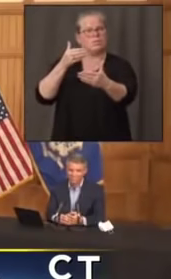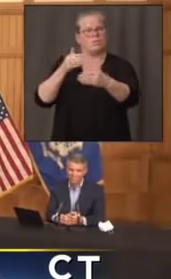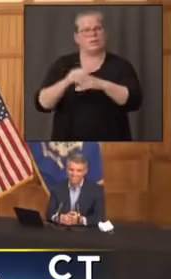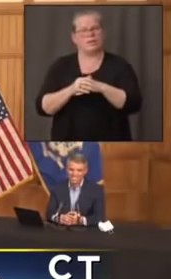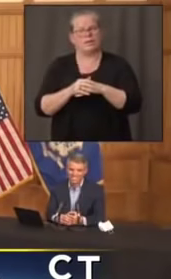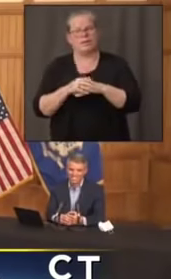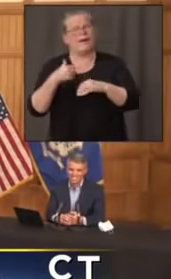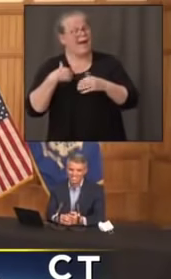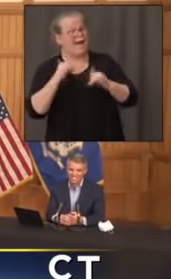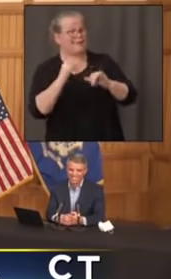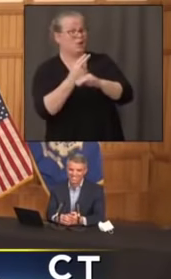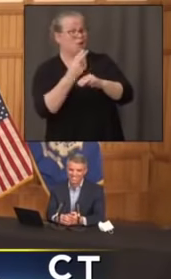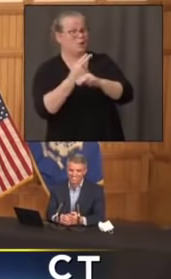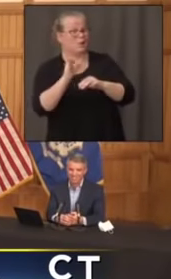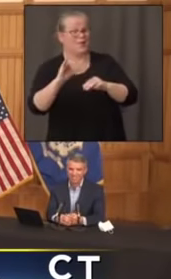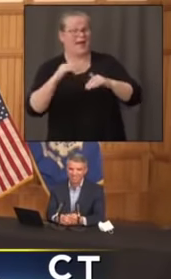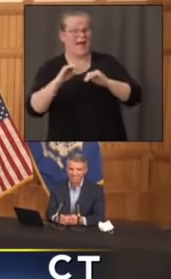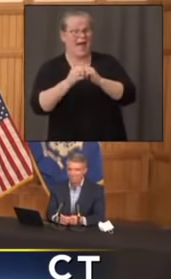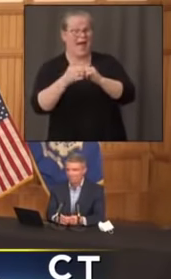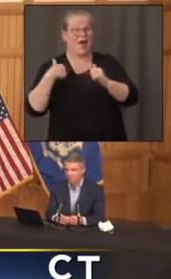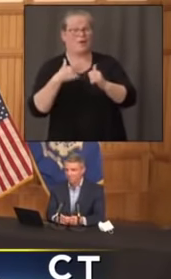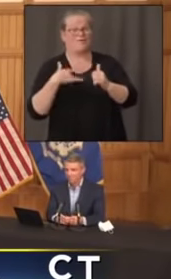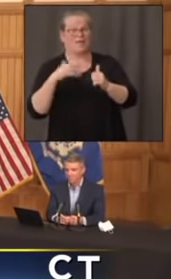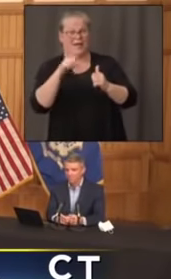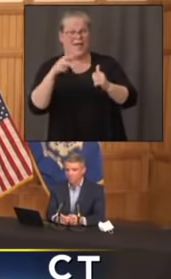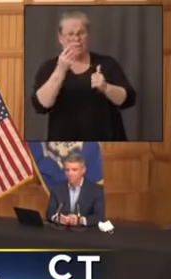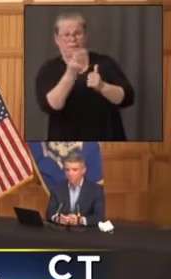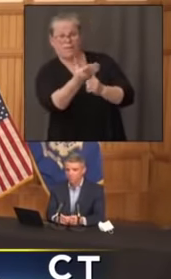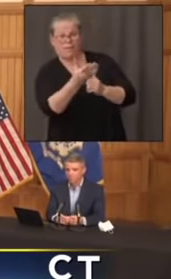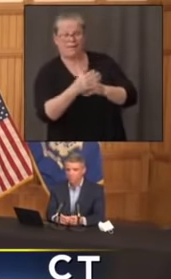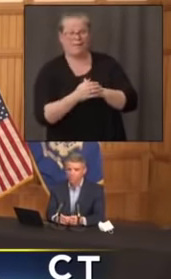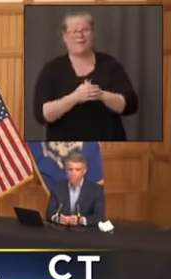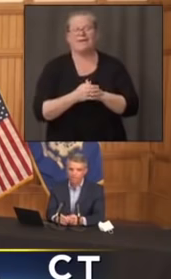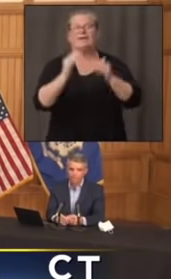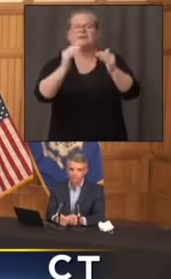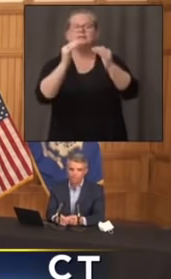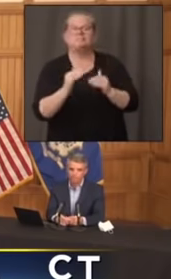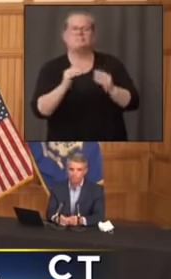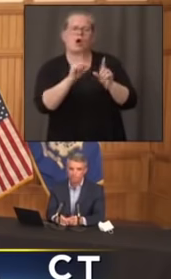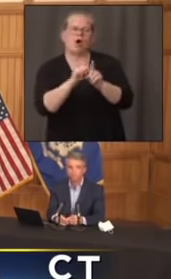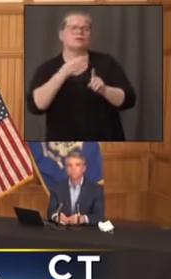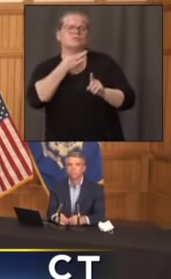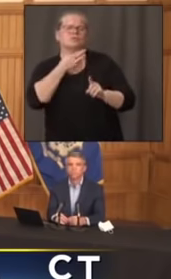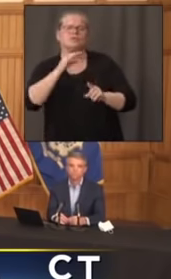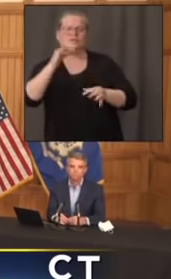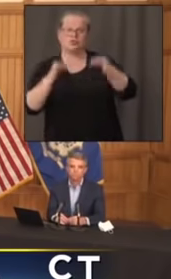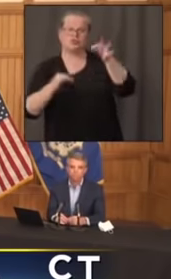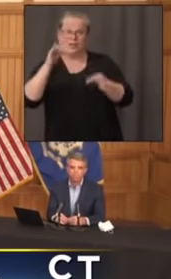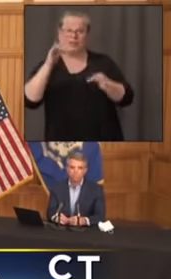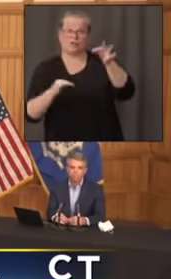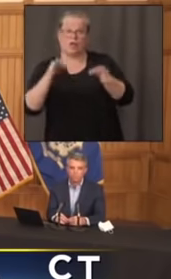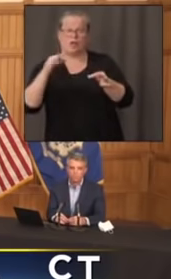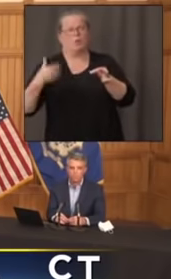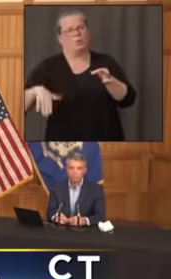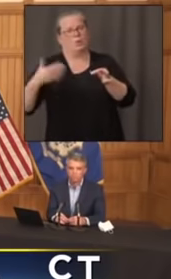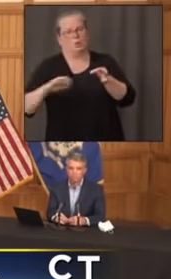know. I want to ask, the judicial branch is facing a big backlog, and they've racked up